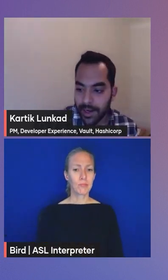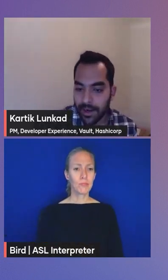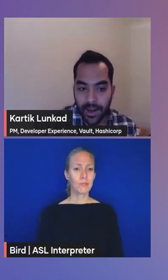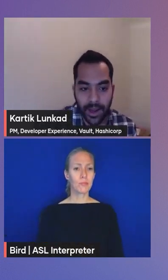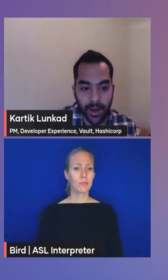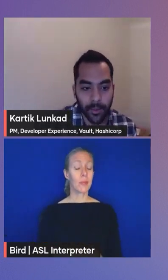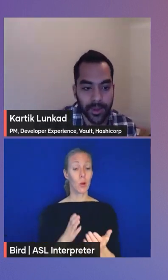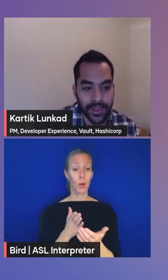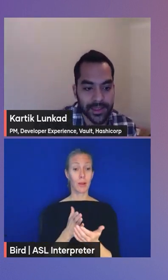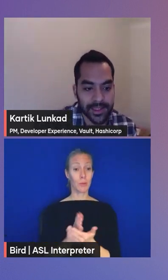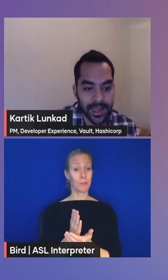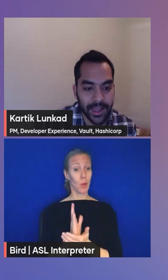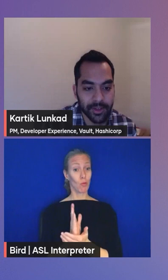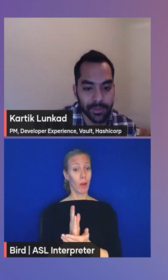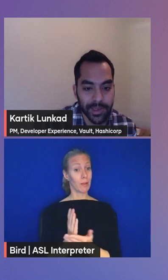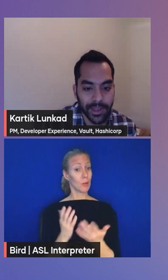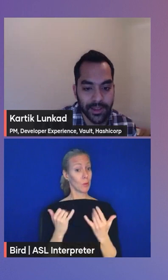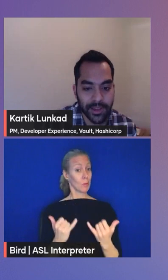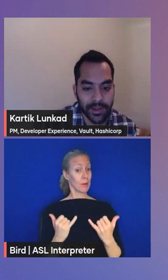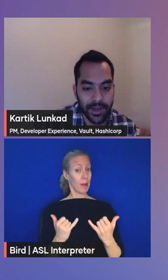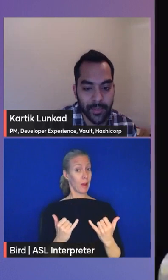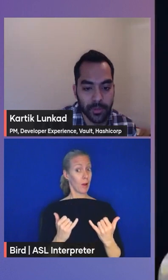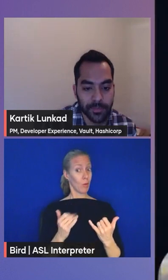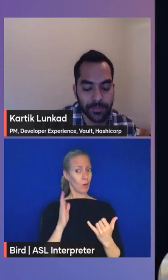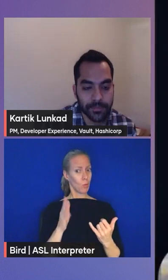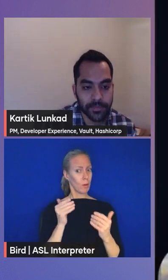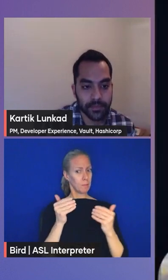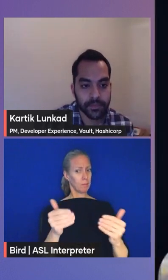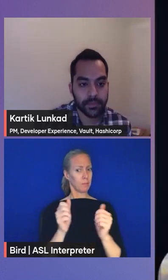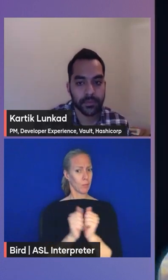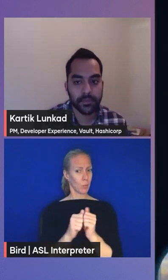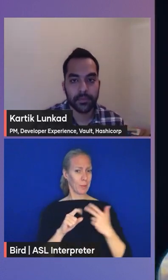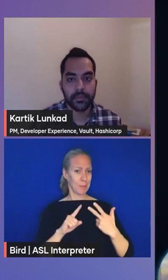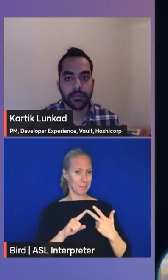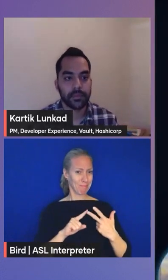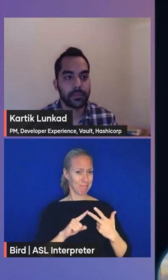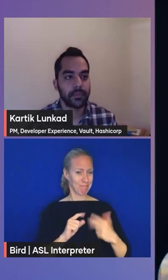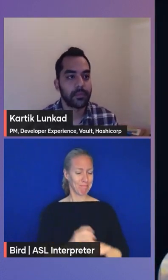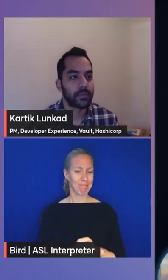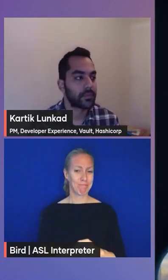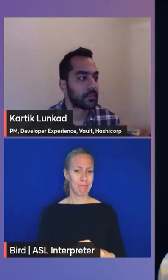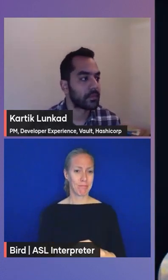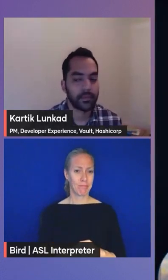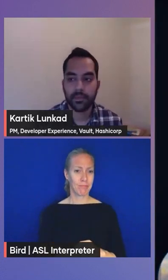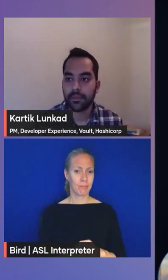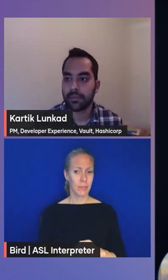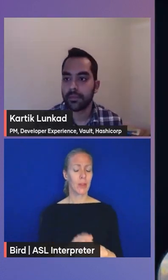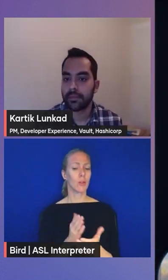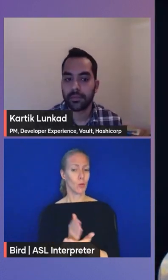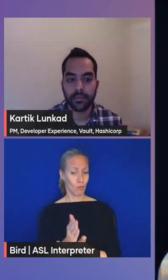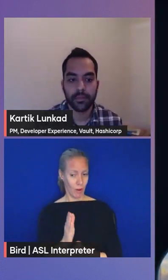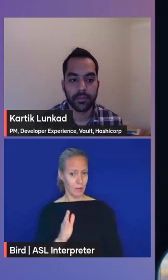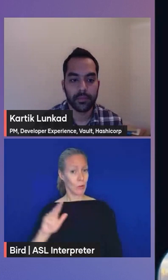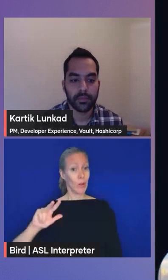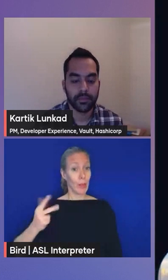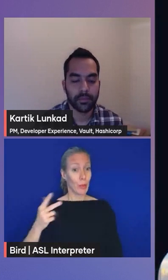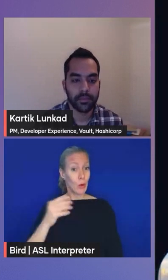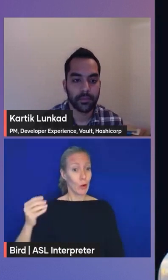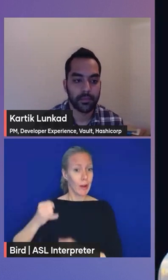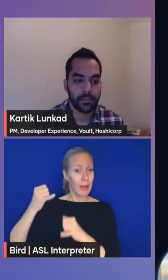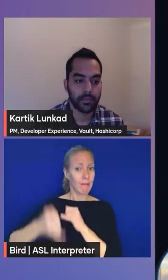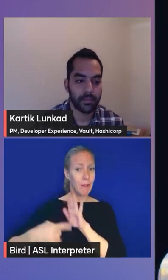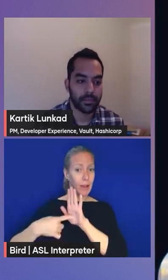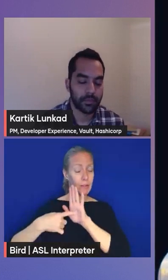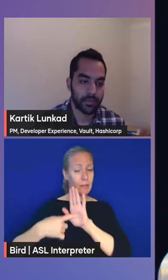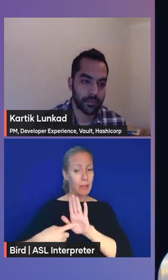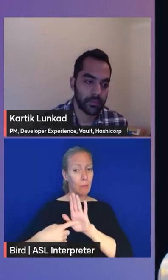All right, with this, I will play the third demo. All right, for the third and final demo, we'll showcase how you